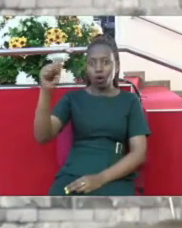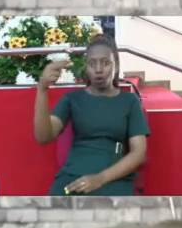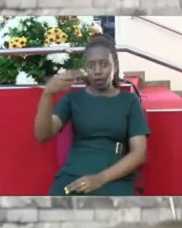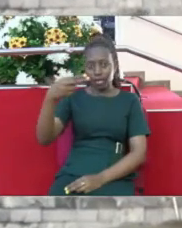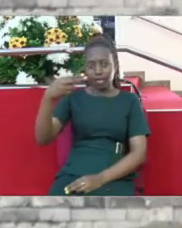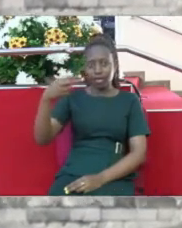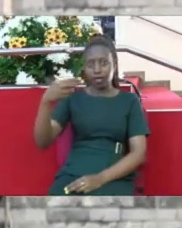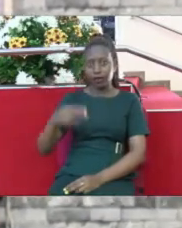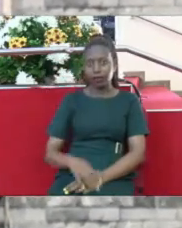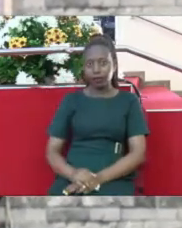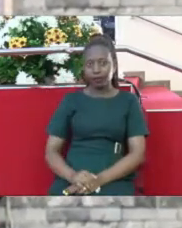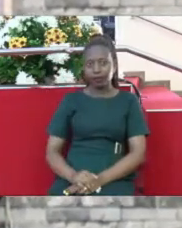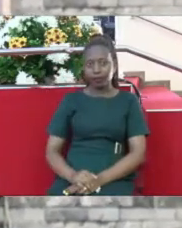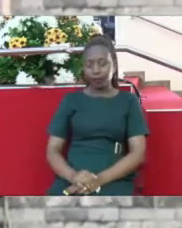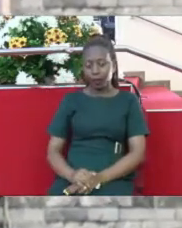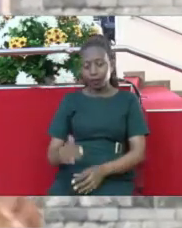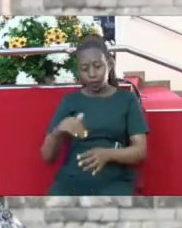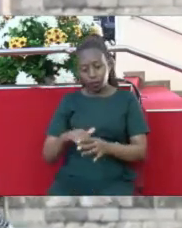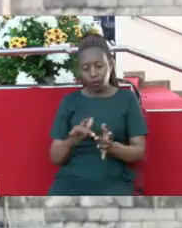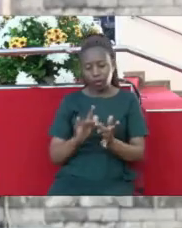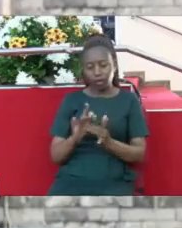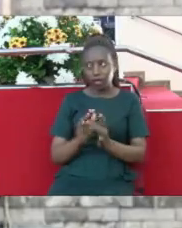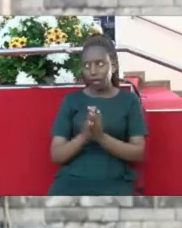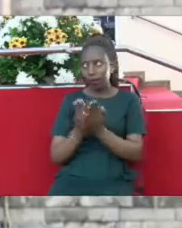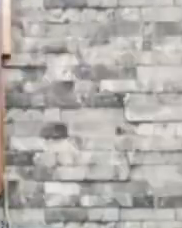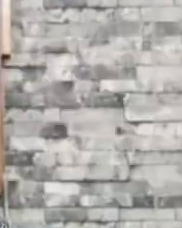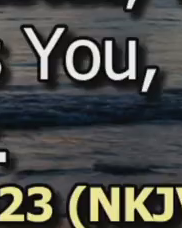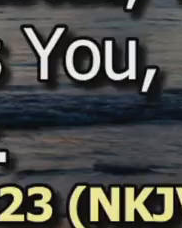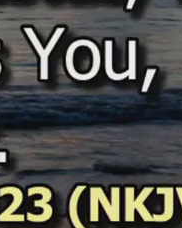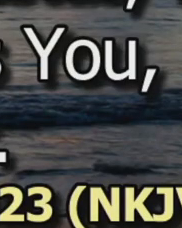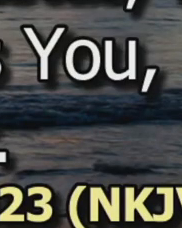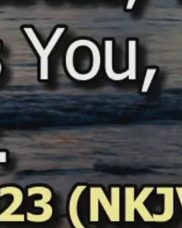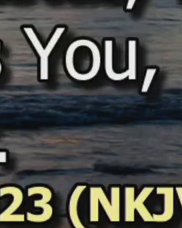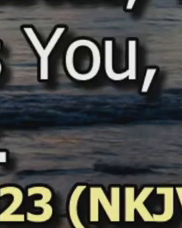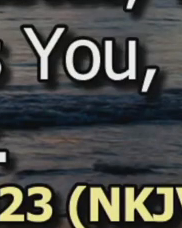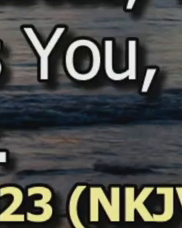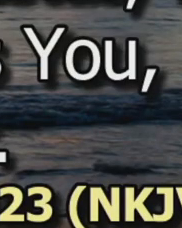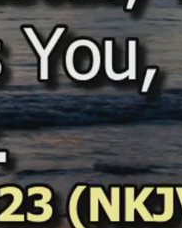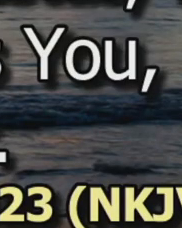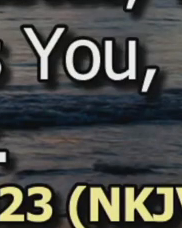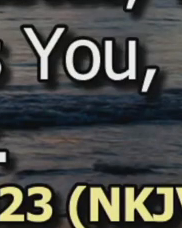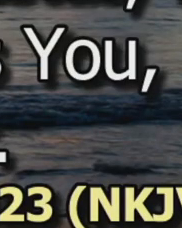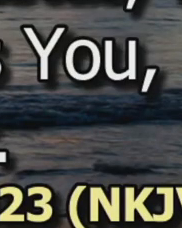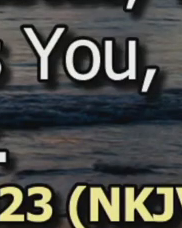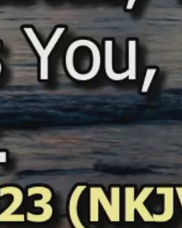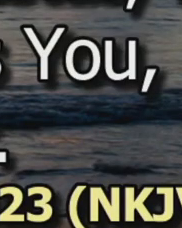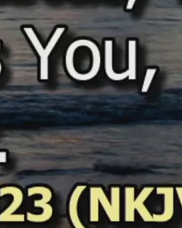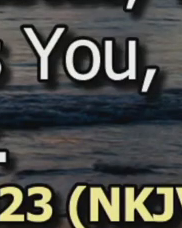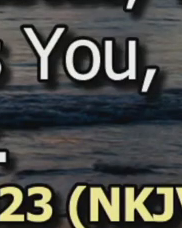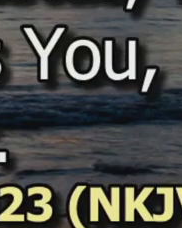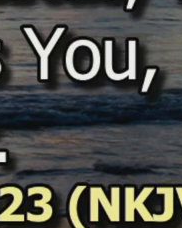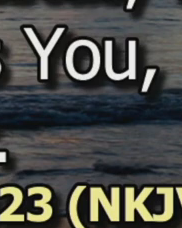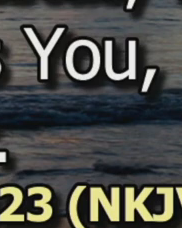Corinth? Because within the scriptures in the book of Romans chapter number 16. Katika sura ya 16 and verse number 23.